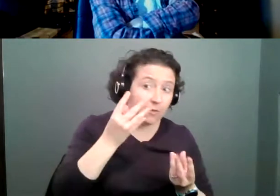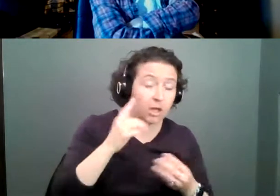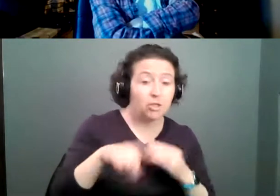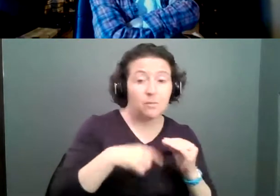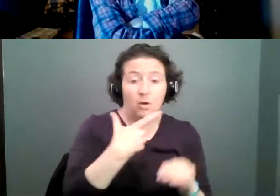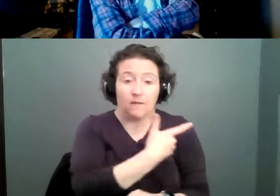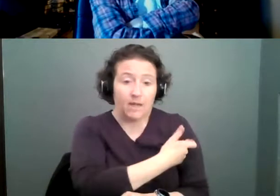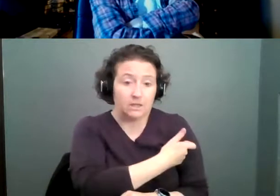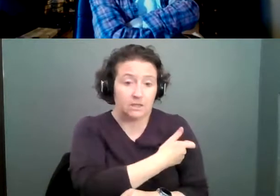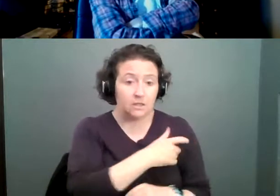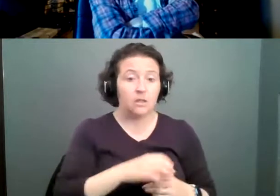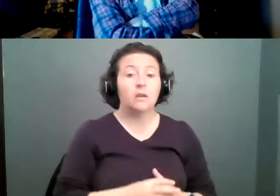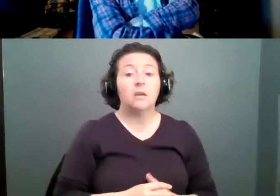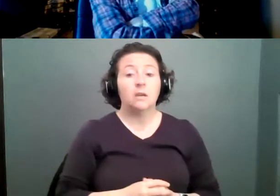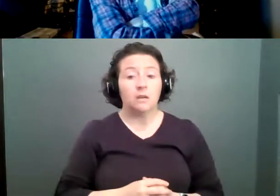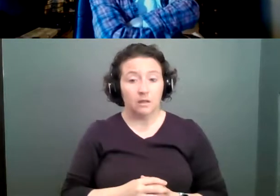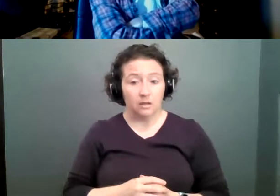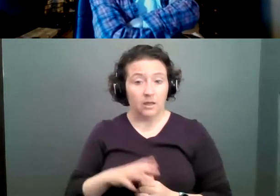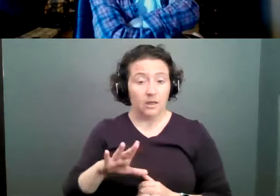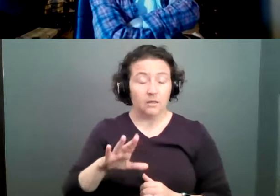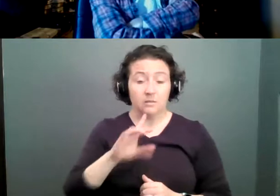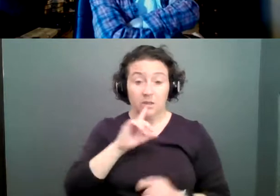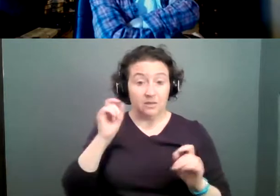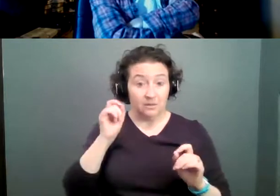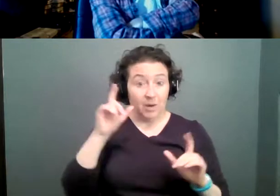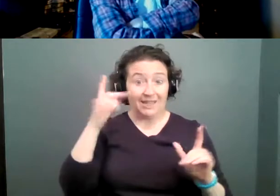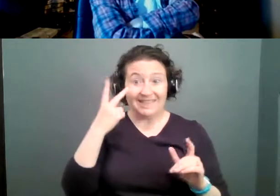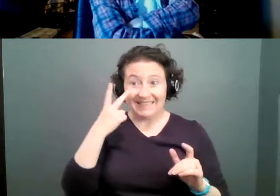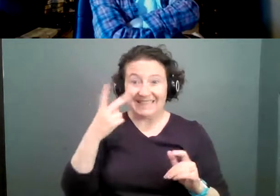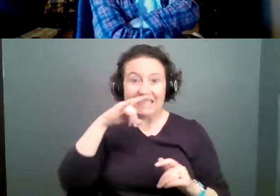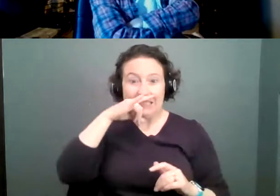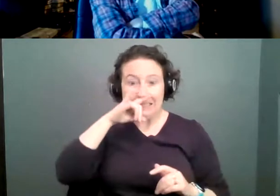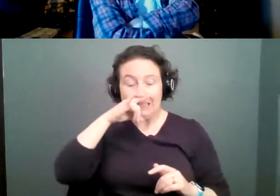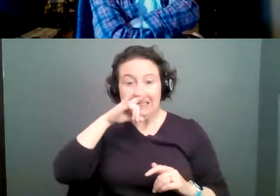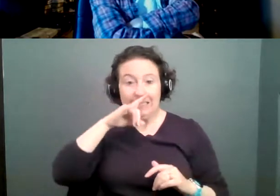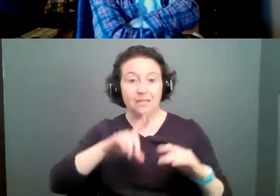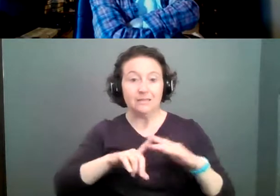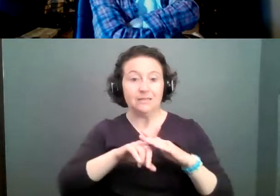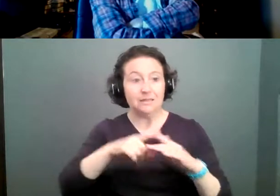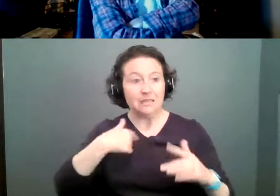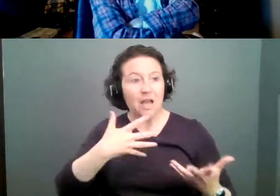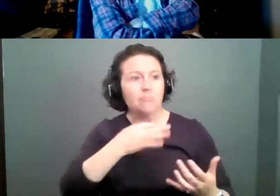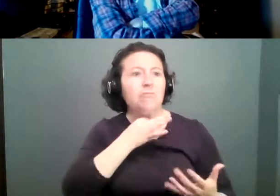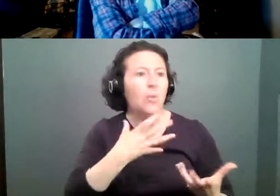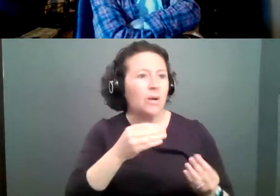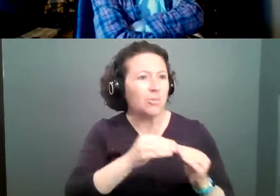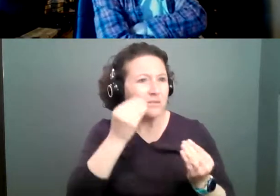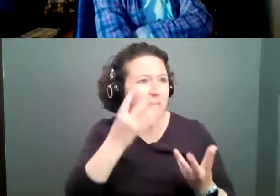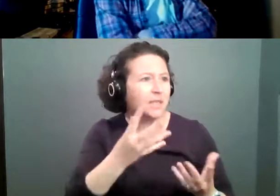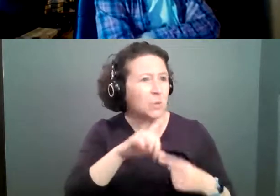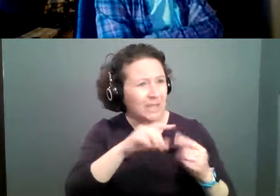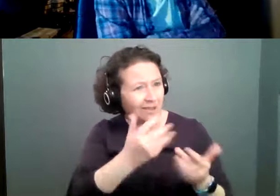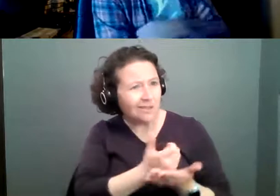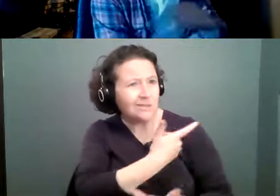the vaccine. And it is surprising to see that kids are coming forward wanting to know more about it and when they can get